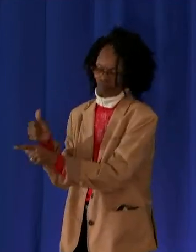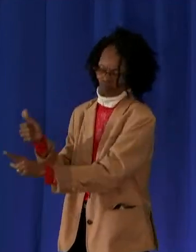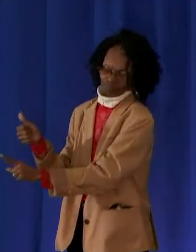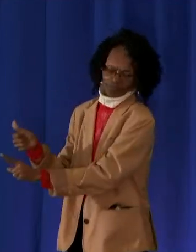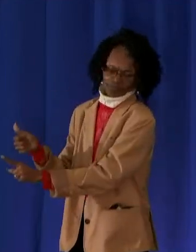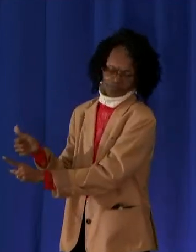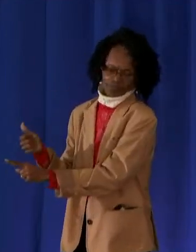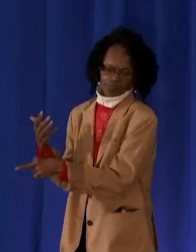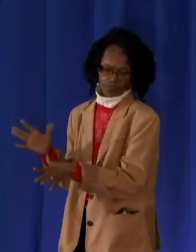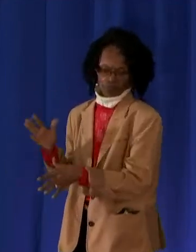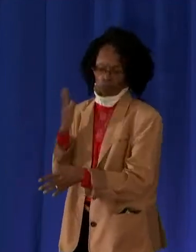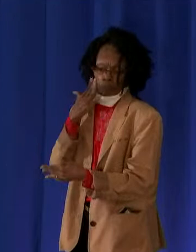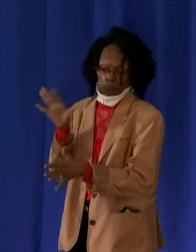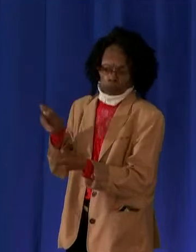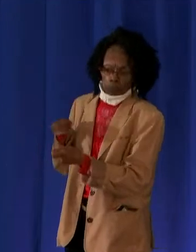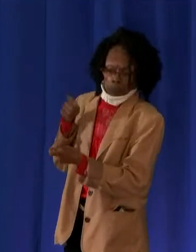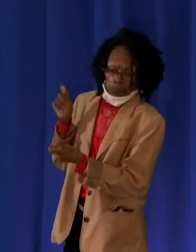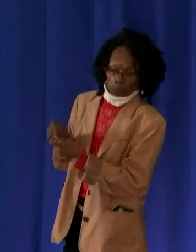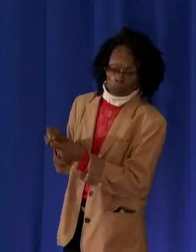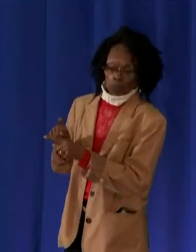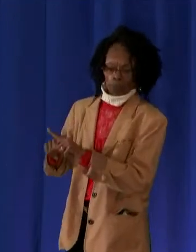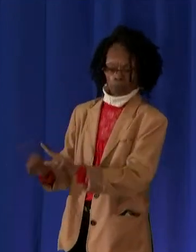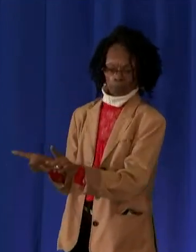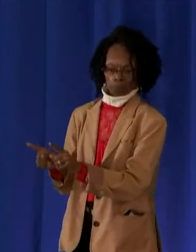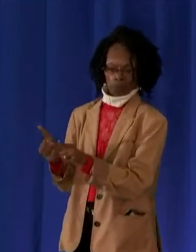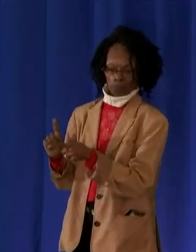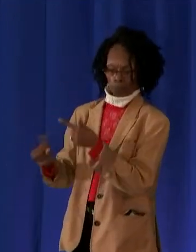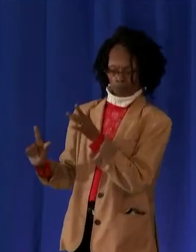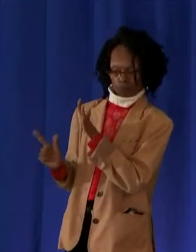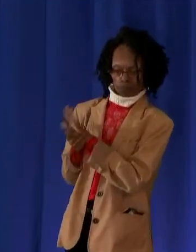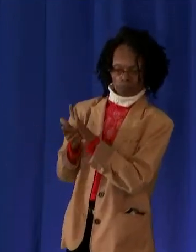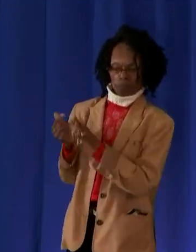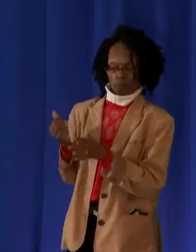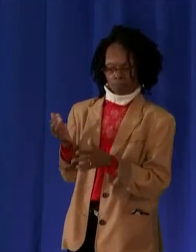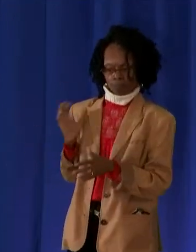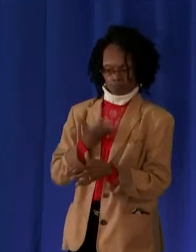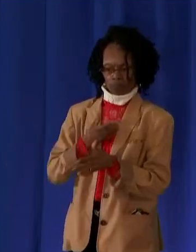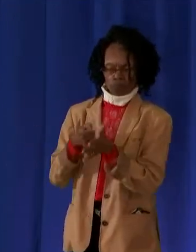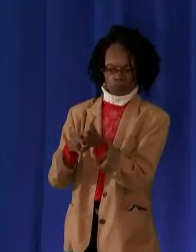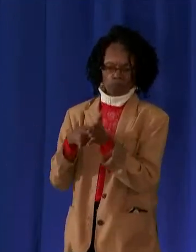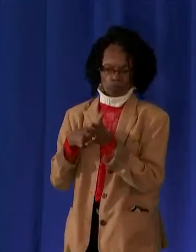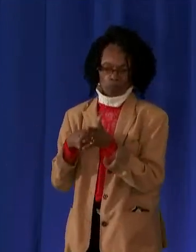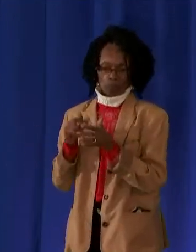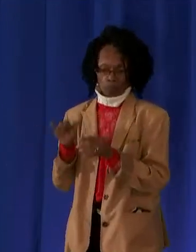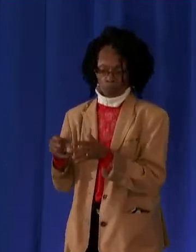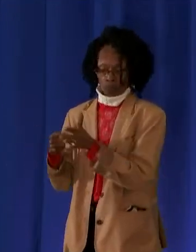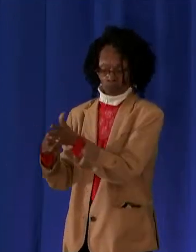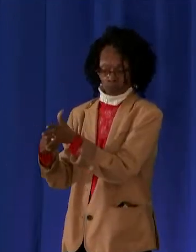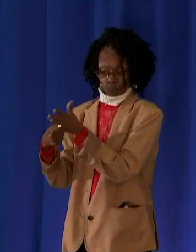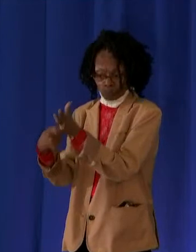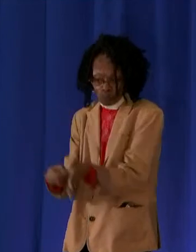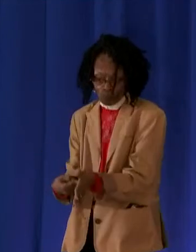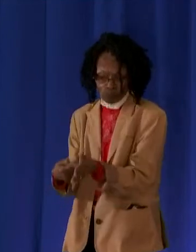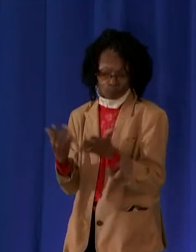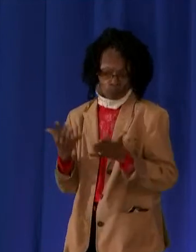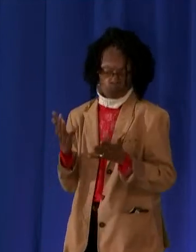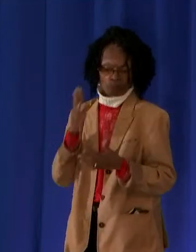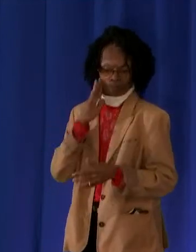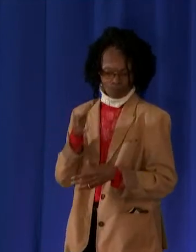details, but Big Board was found to violate our requirements, And now those